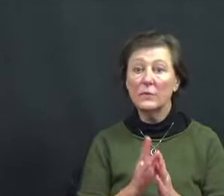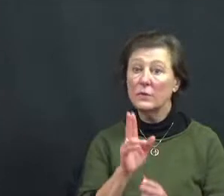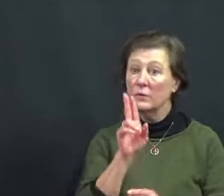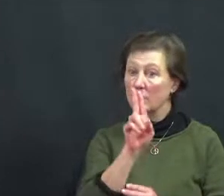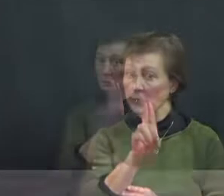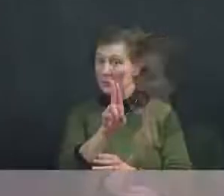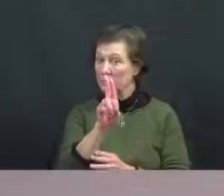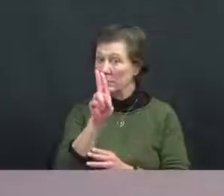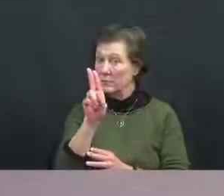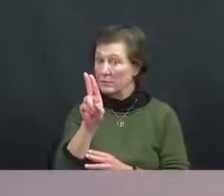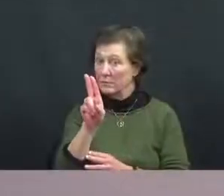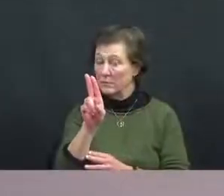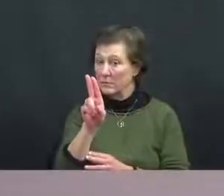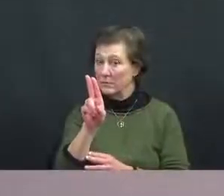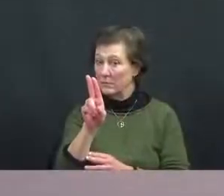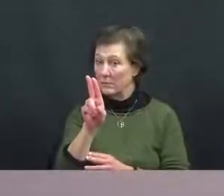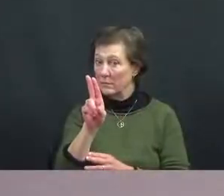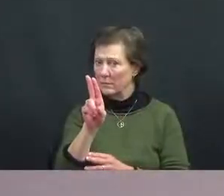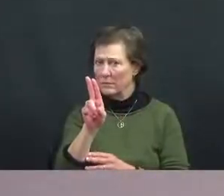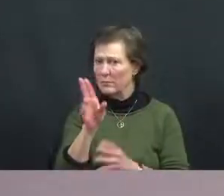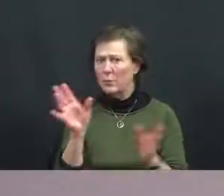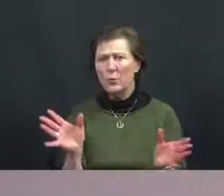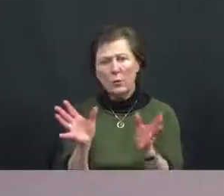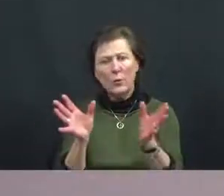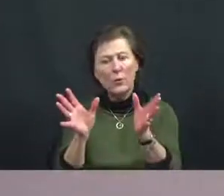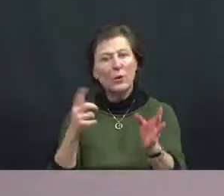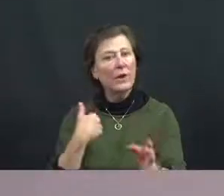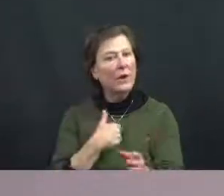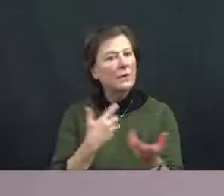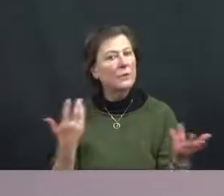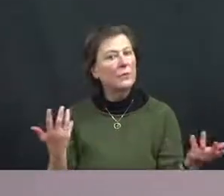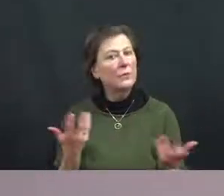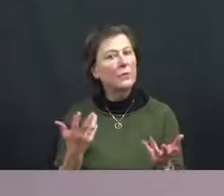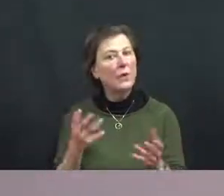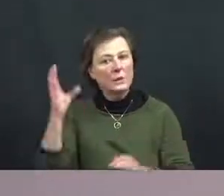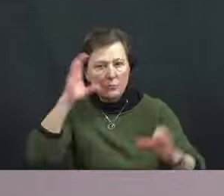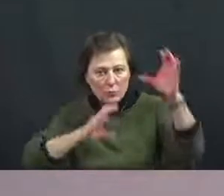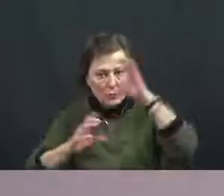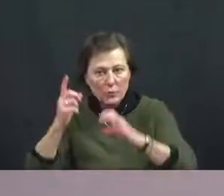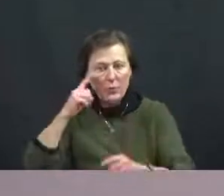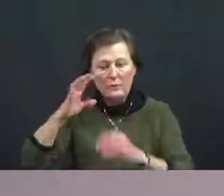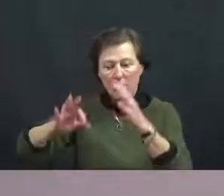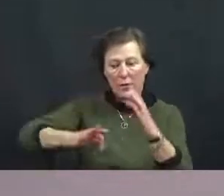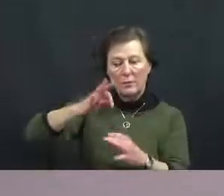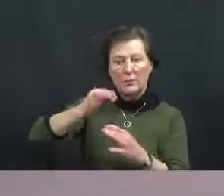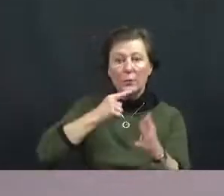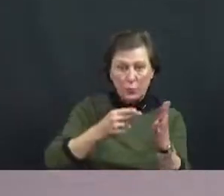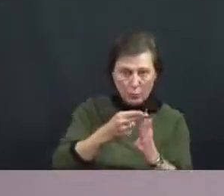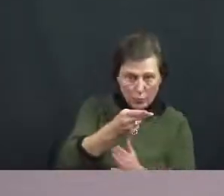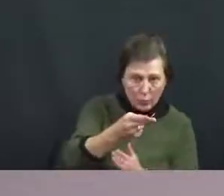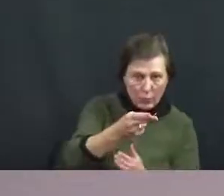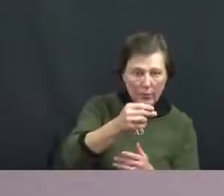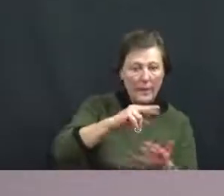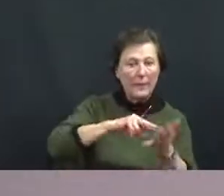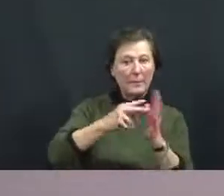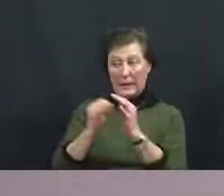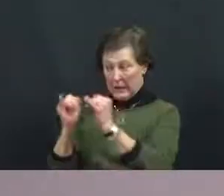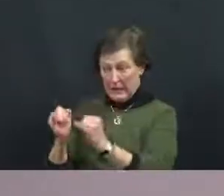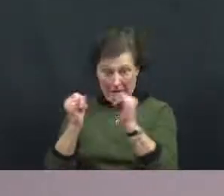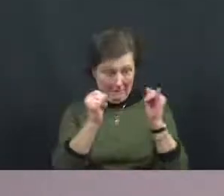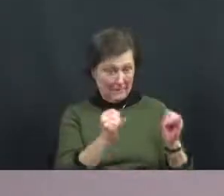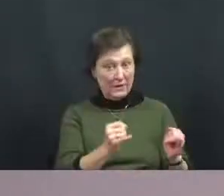Unitarian Universalism encourages us to search for spiritual truth and meaning individually